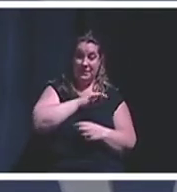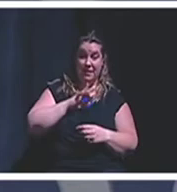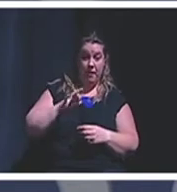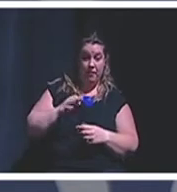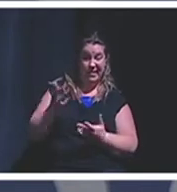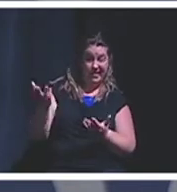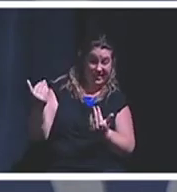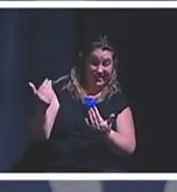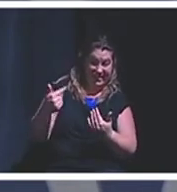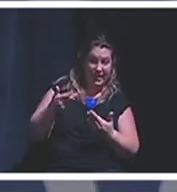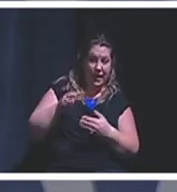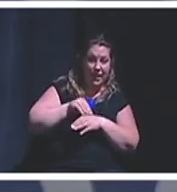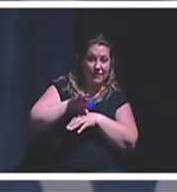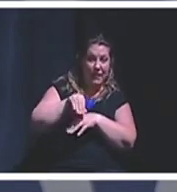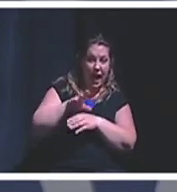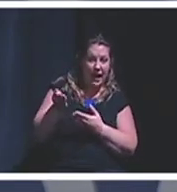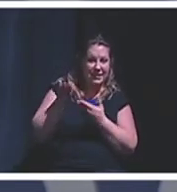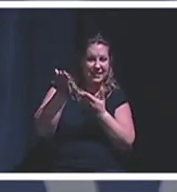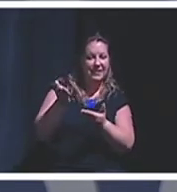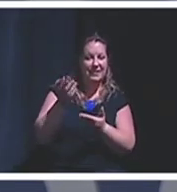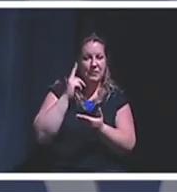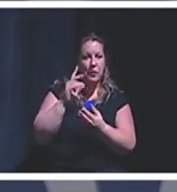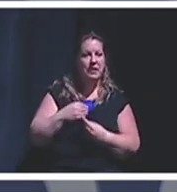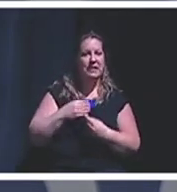have to inspire the graduates.